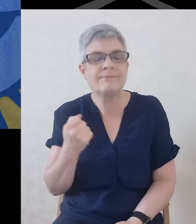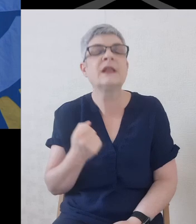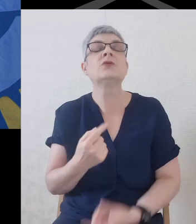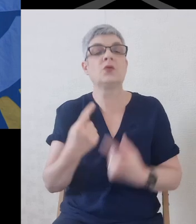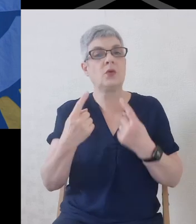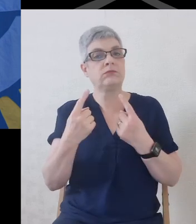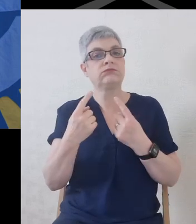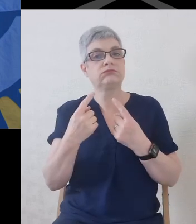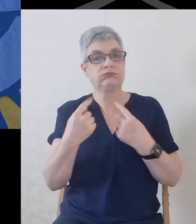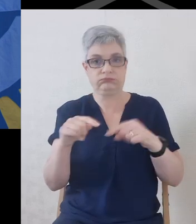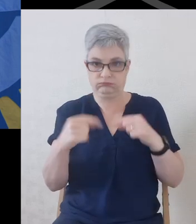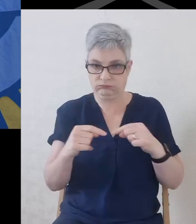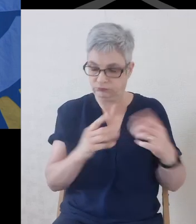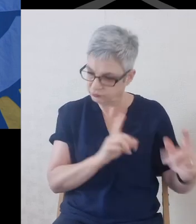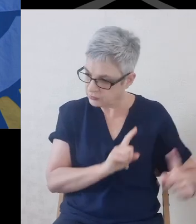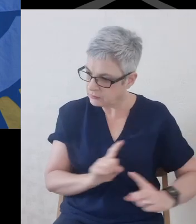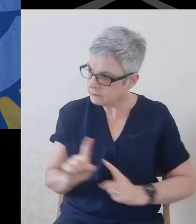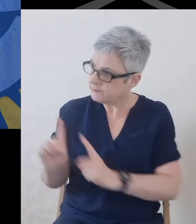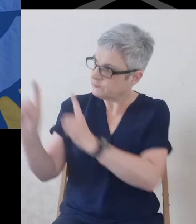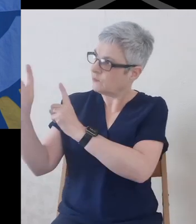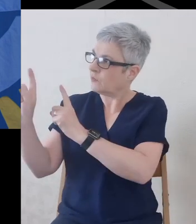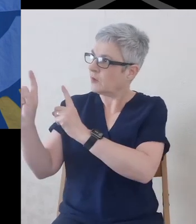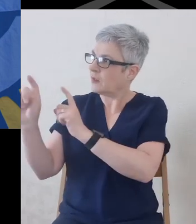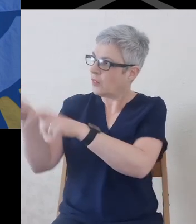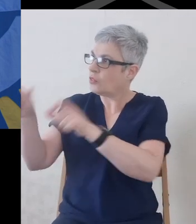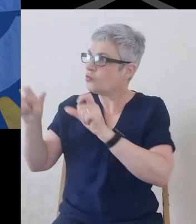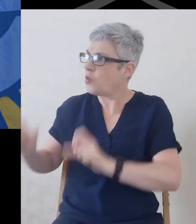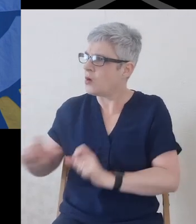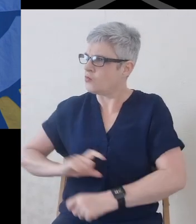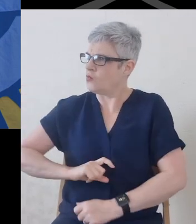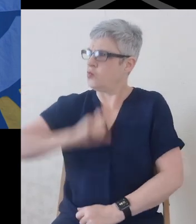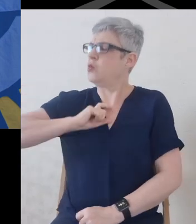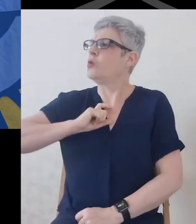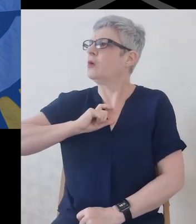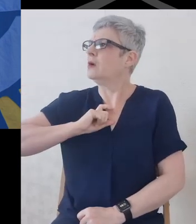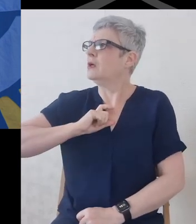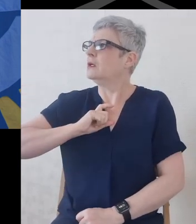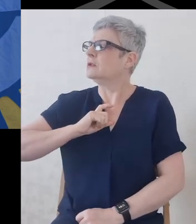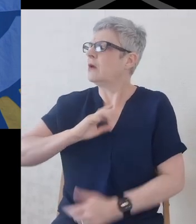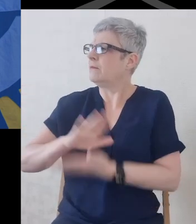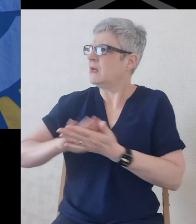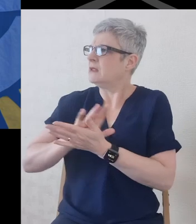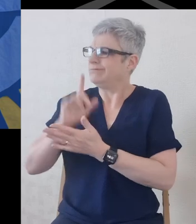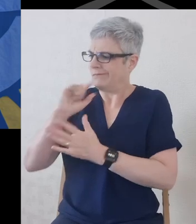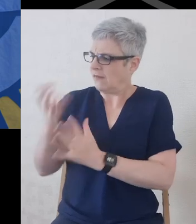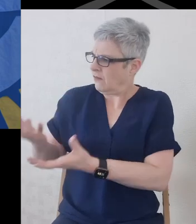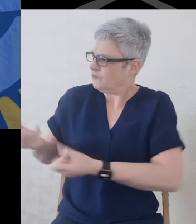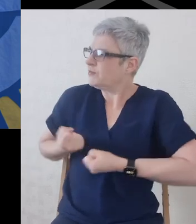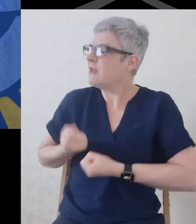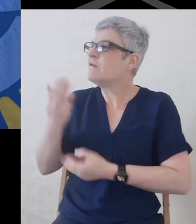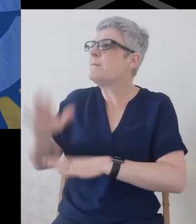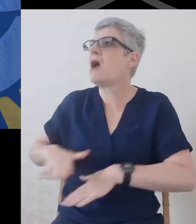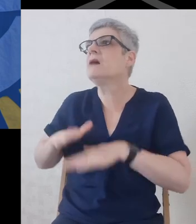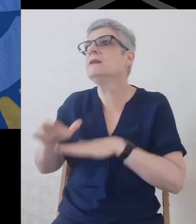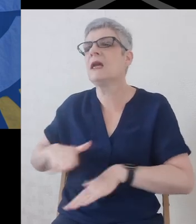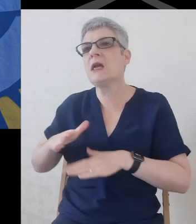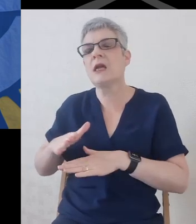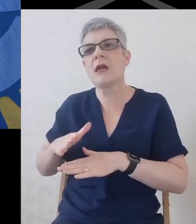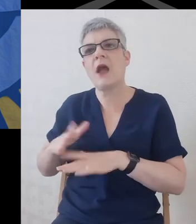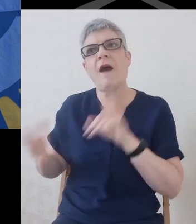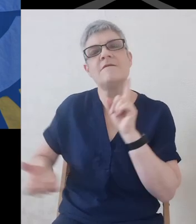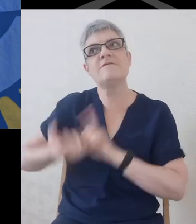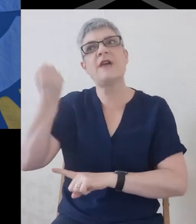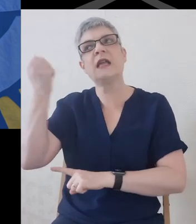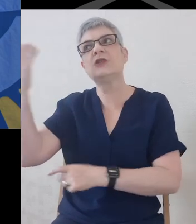Let us then approach God's throne of grace with confidence, so that we may receive mercy and find grace to help